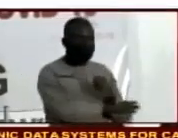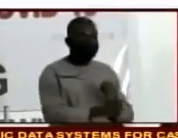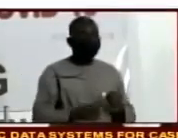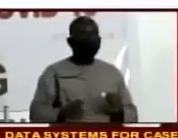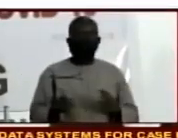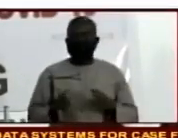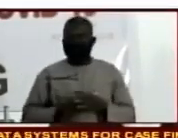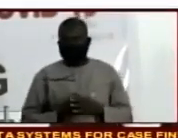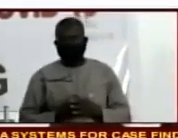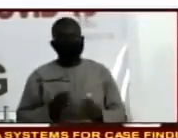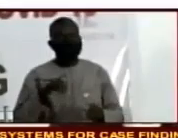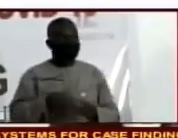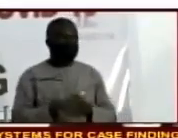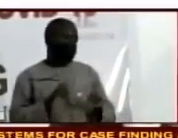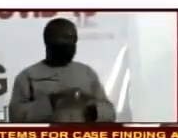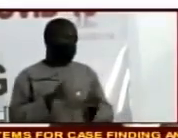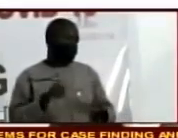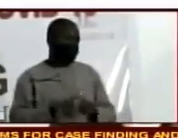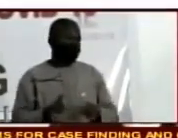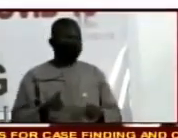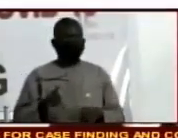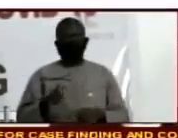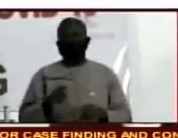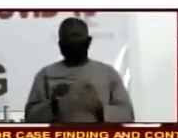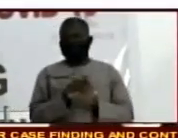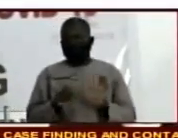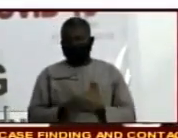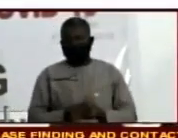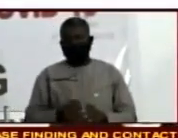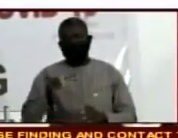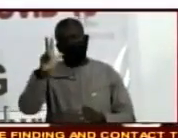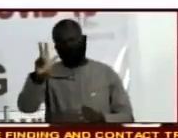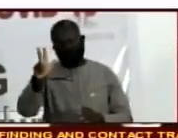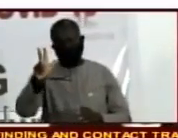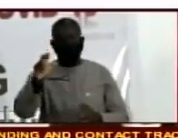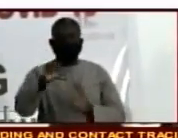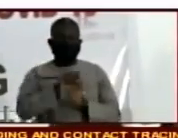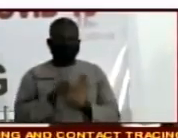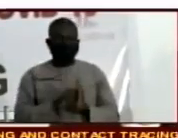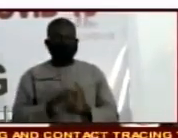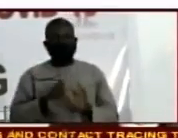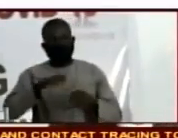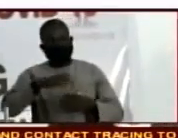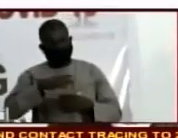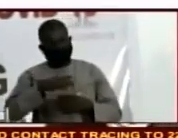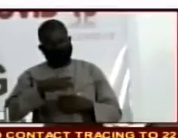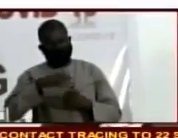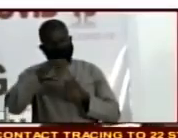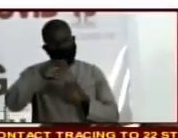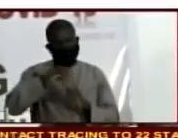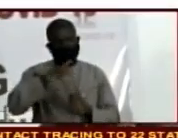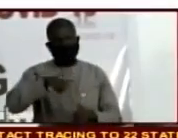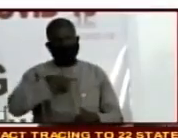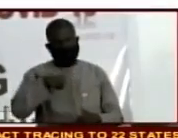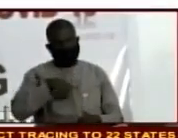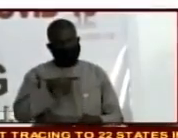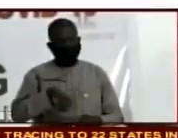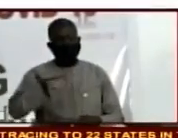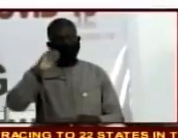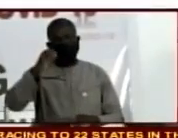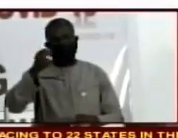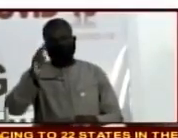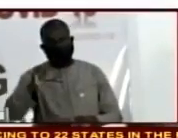3 frontline states of Lagos, Ogun, and the FCT, which were in